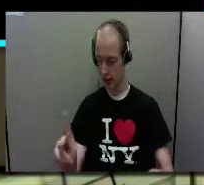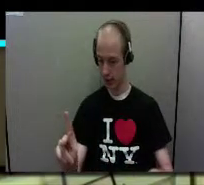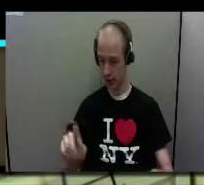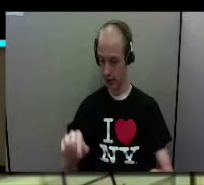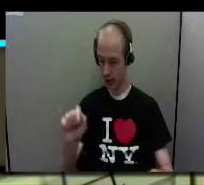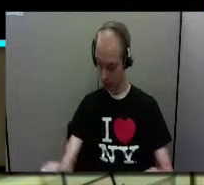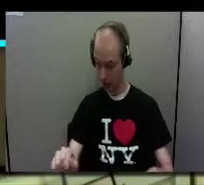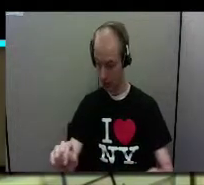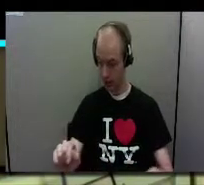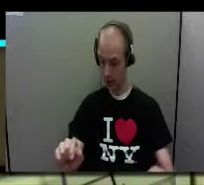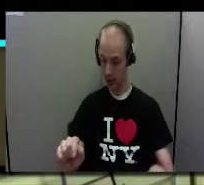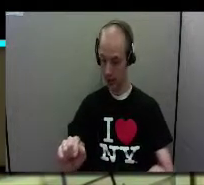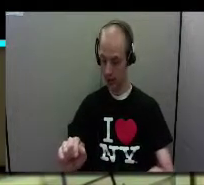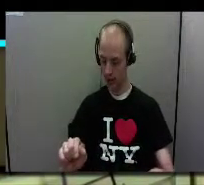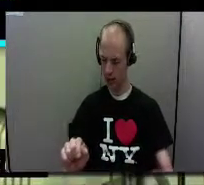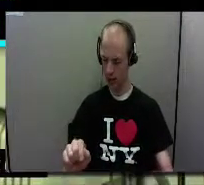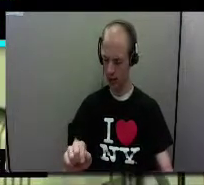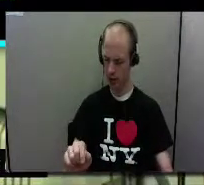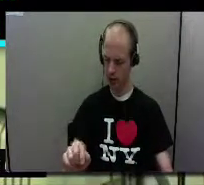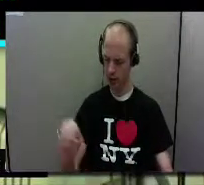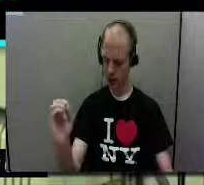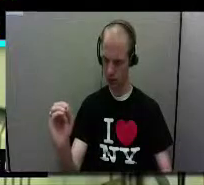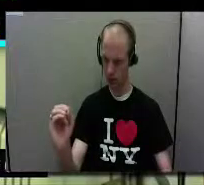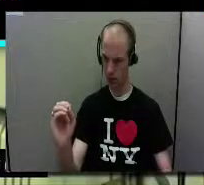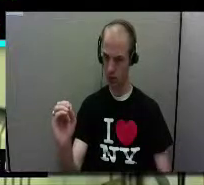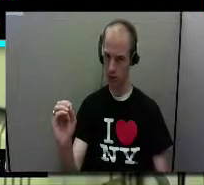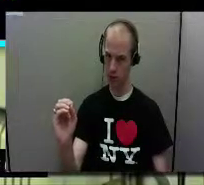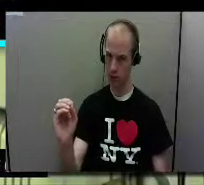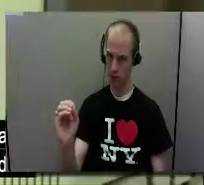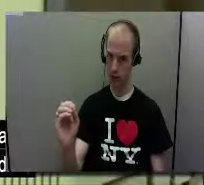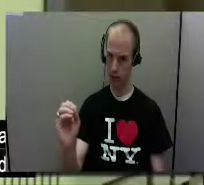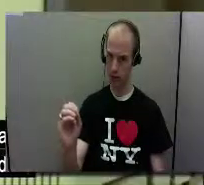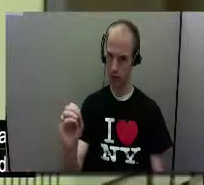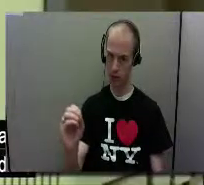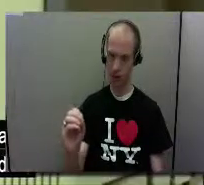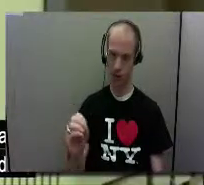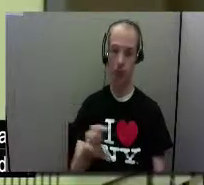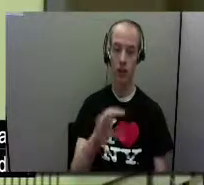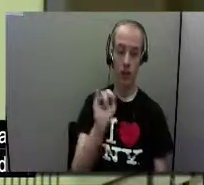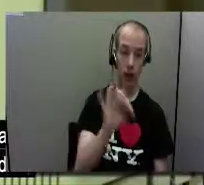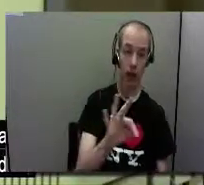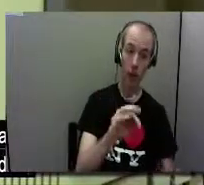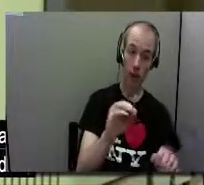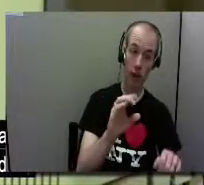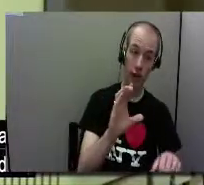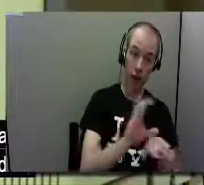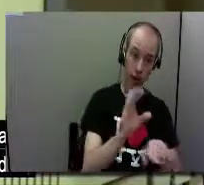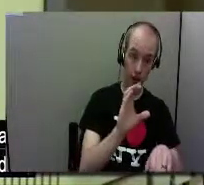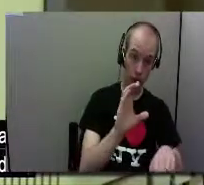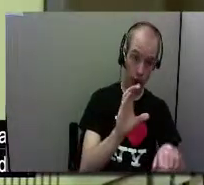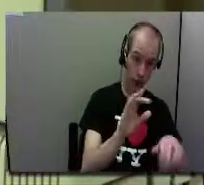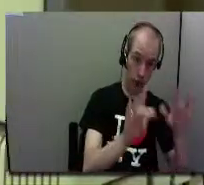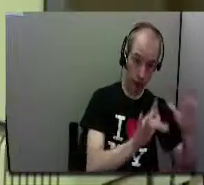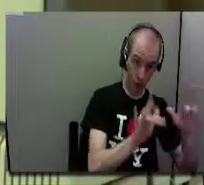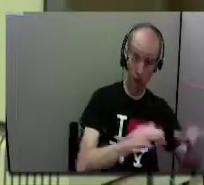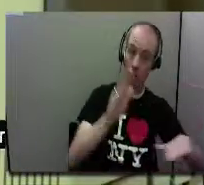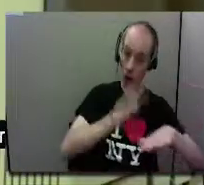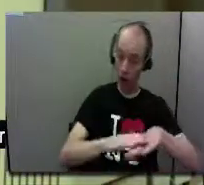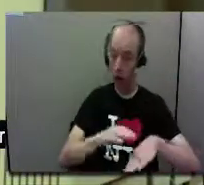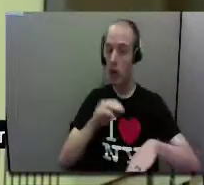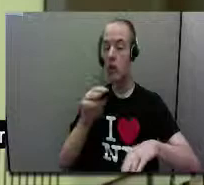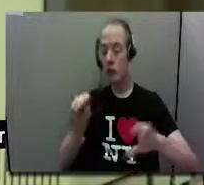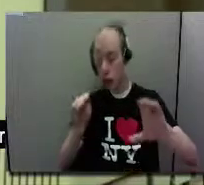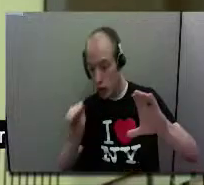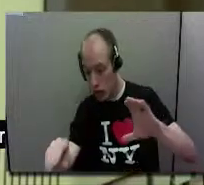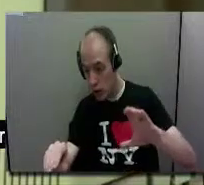Return. It said 0. I don't like this computer. Really don't. If the computer was already on and you put in the disk, you gotta